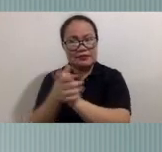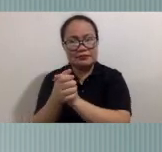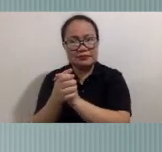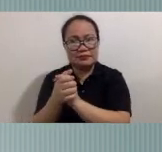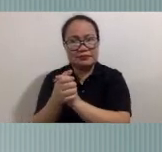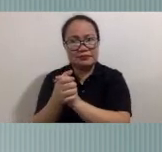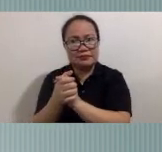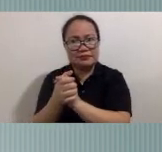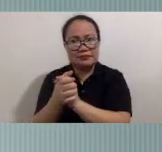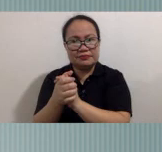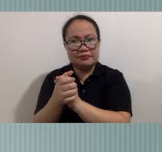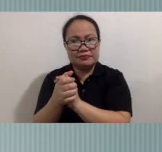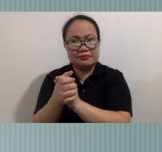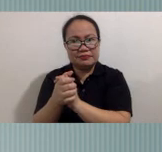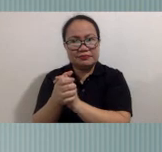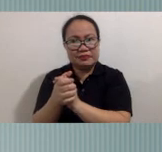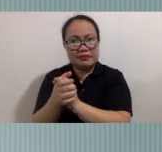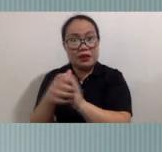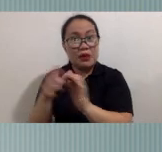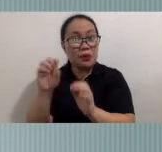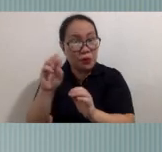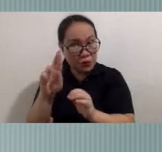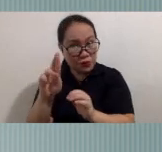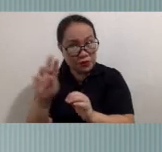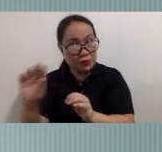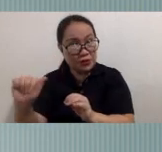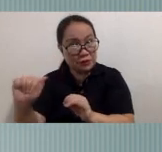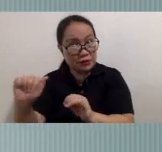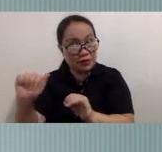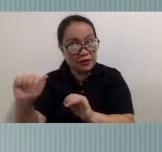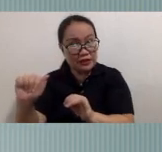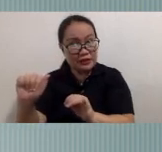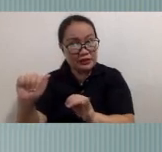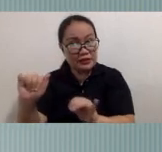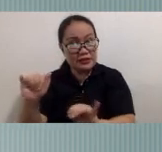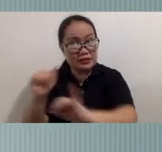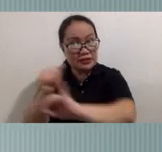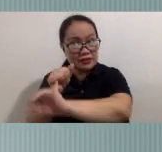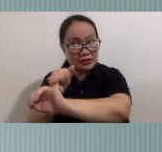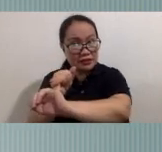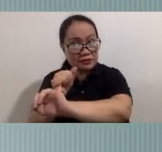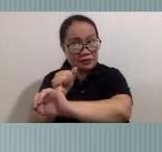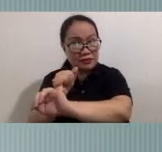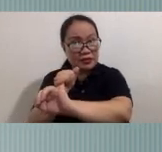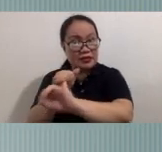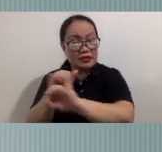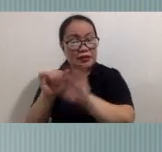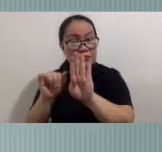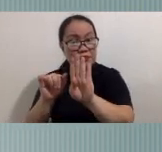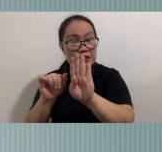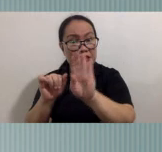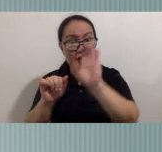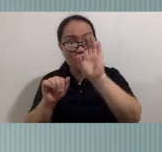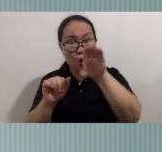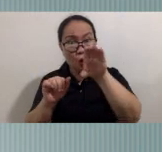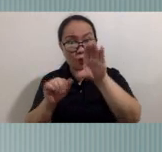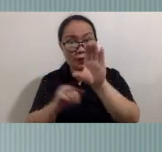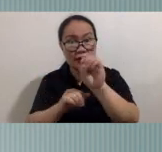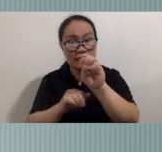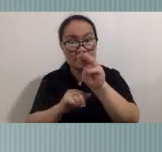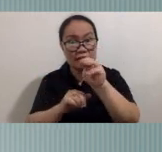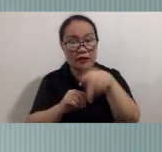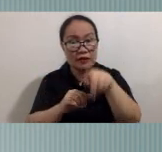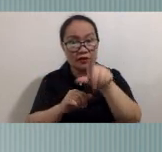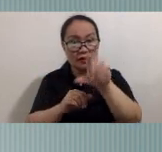B. Or, pwede rin naman siyang the intersection of set A and the complement of set